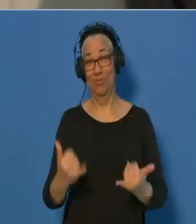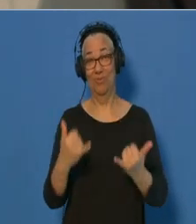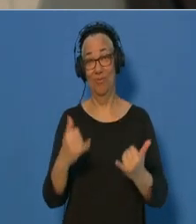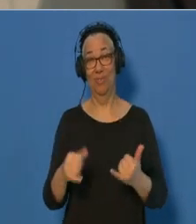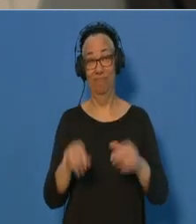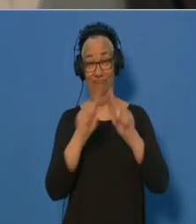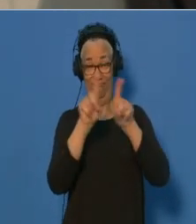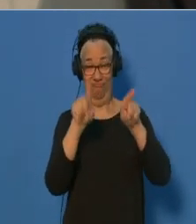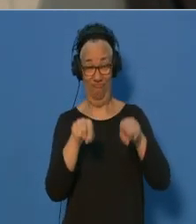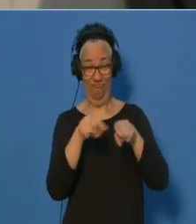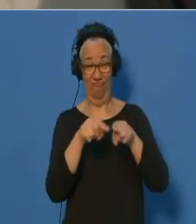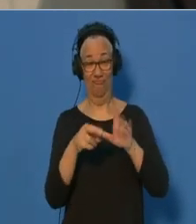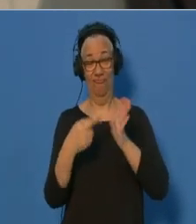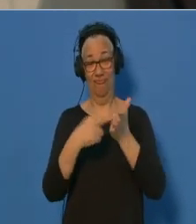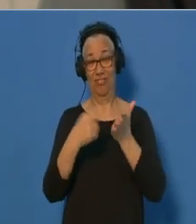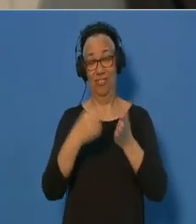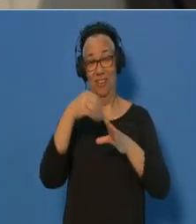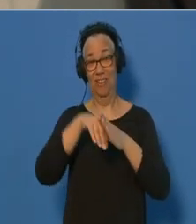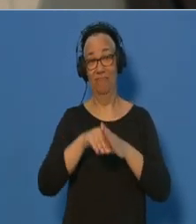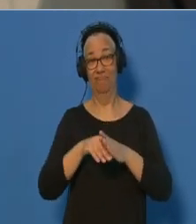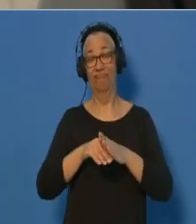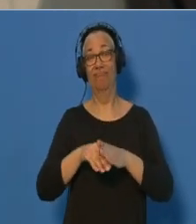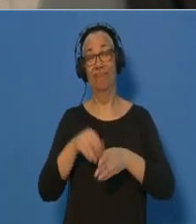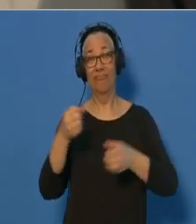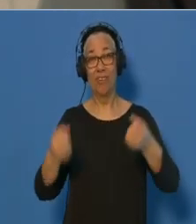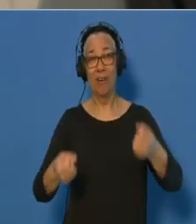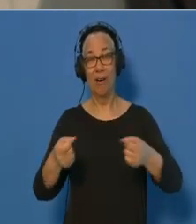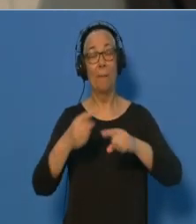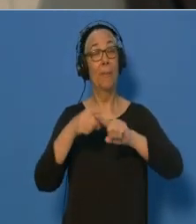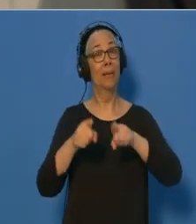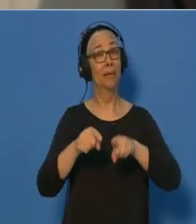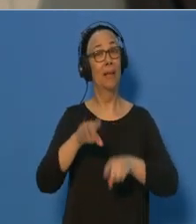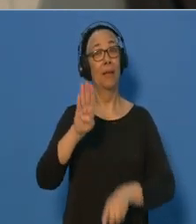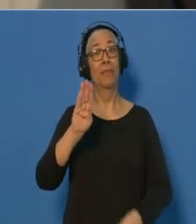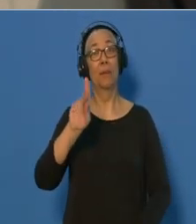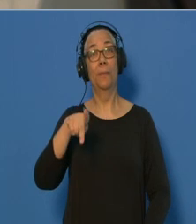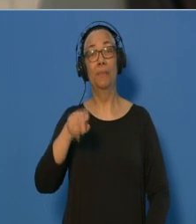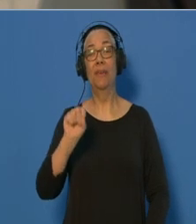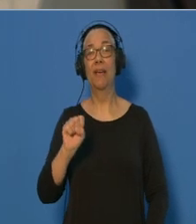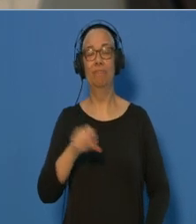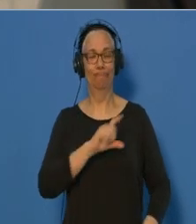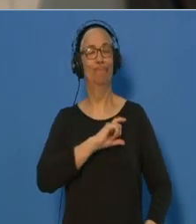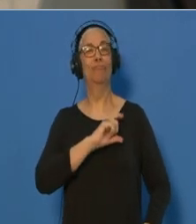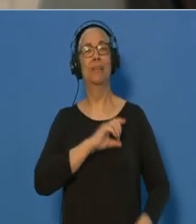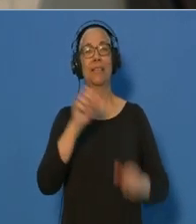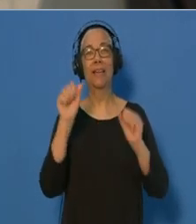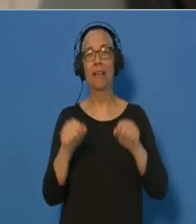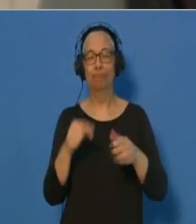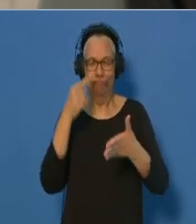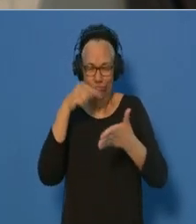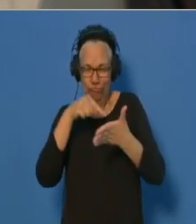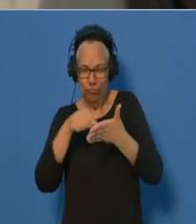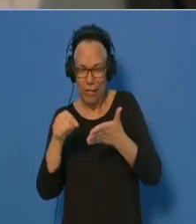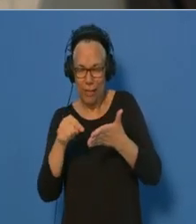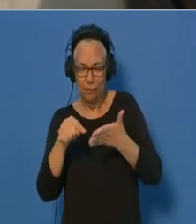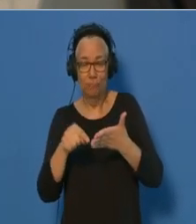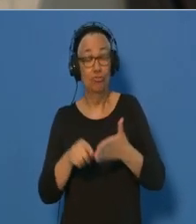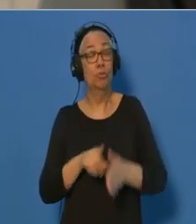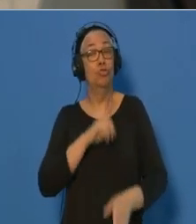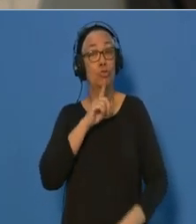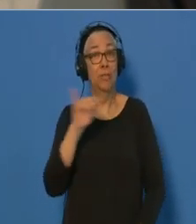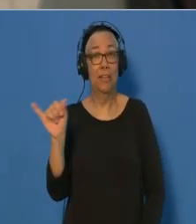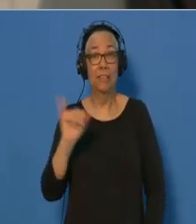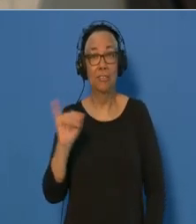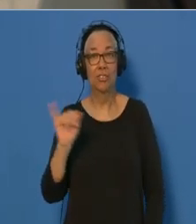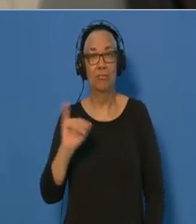car. However, the BPS can check that the vehicle owner has up-to-date insurance policy and has